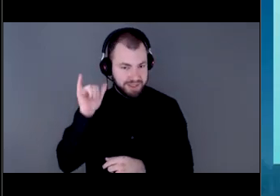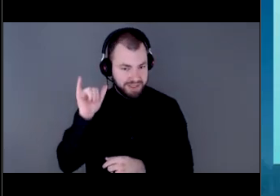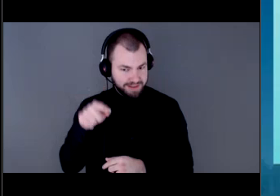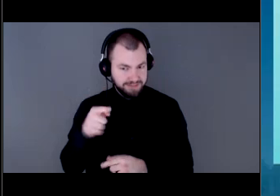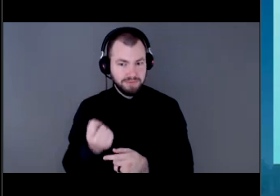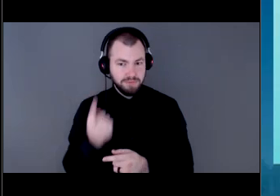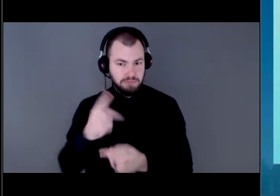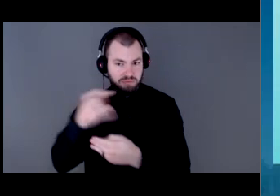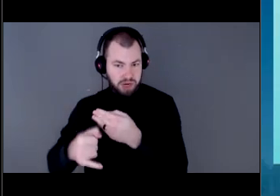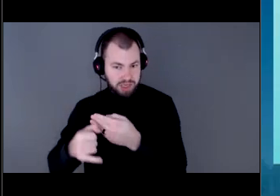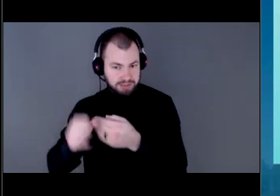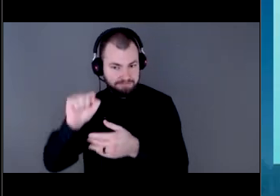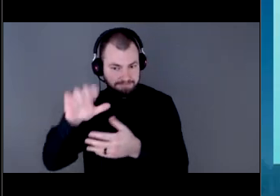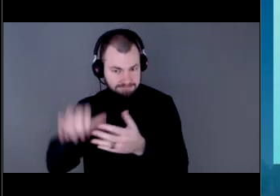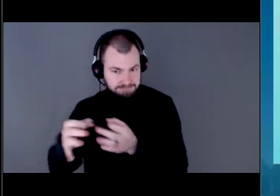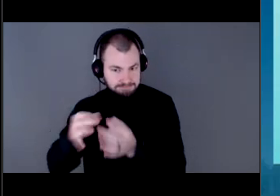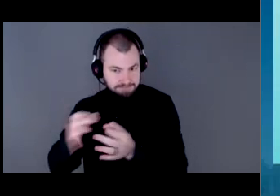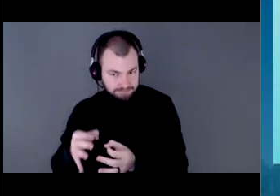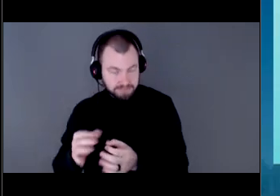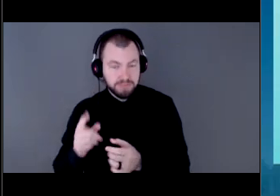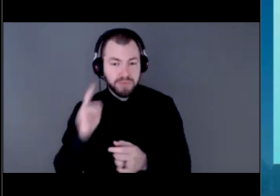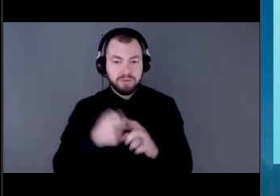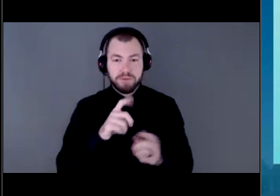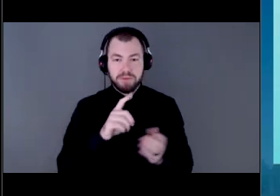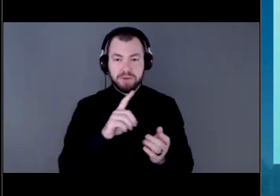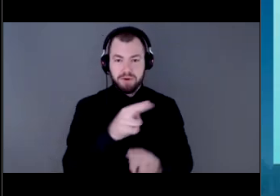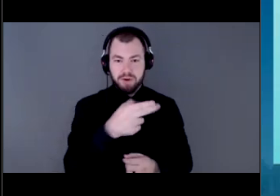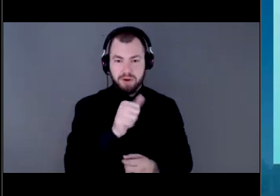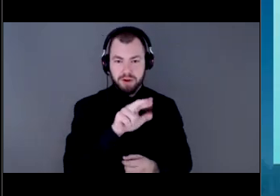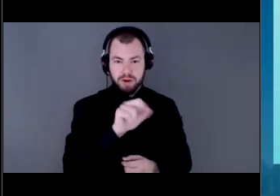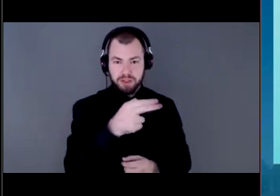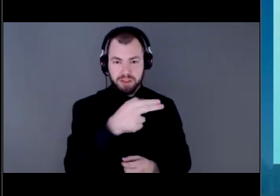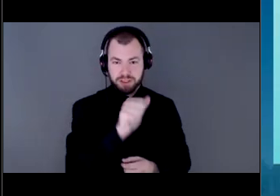from Harsha, Dr. Harsha James,